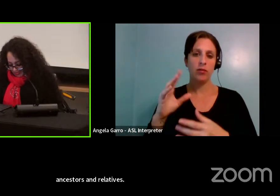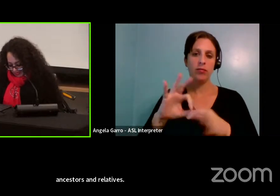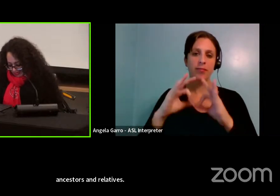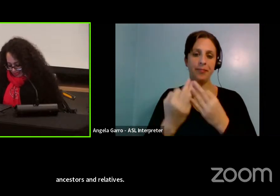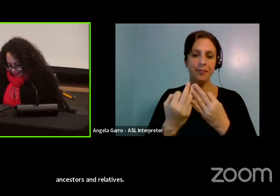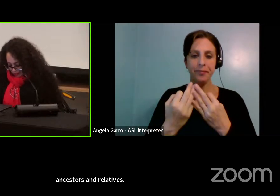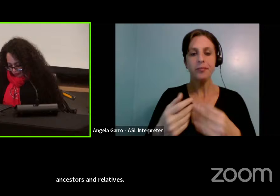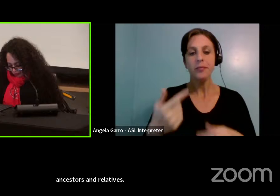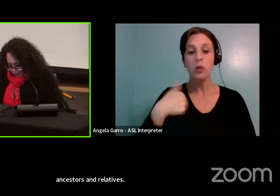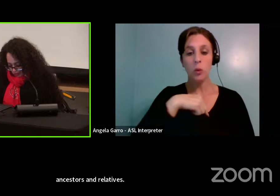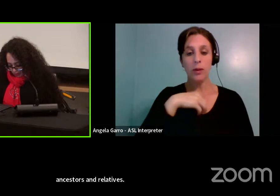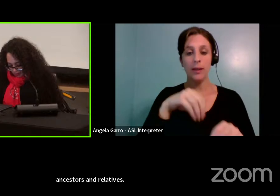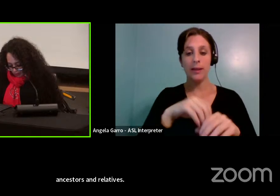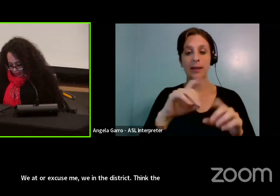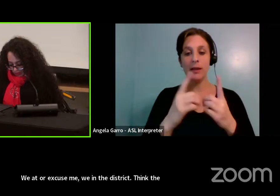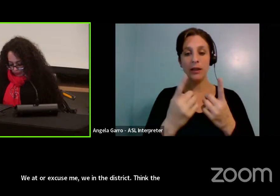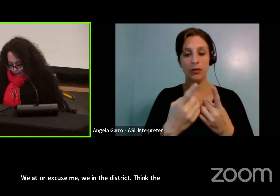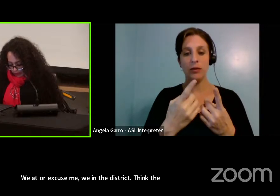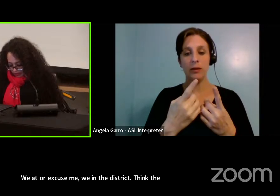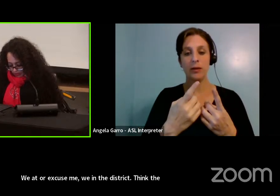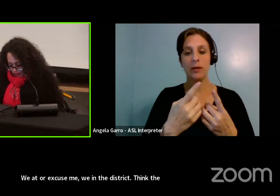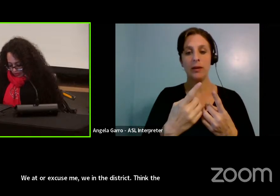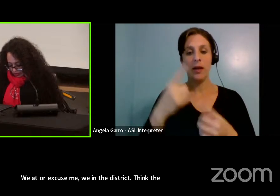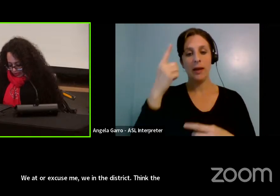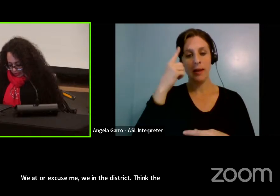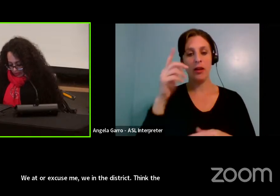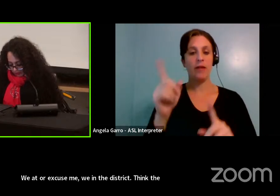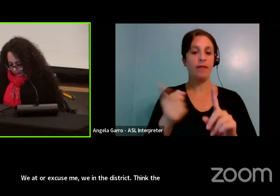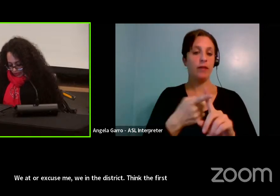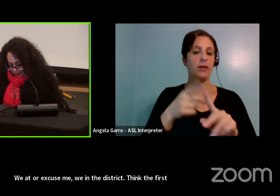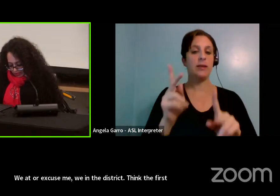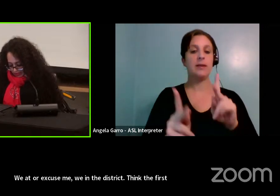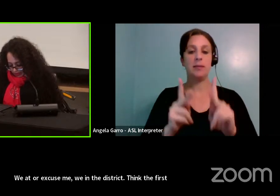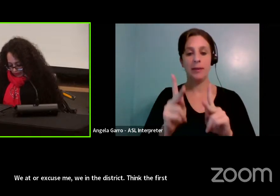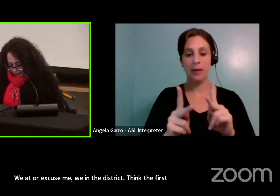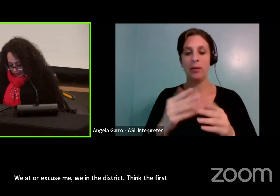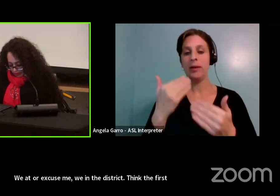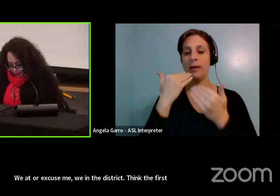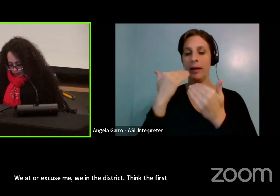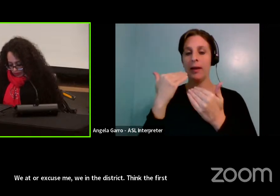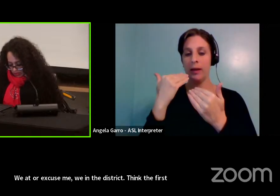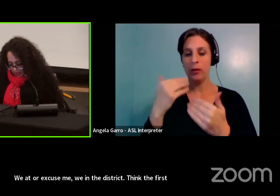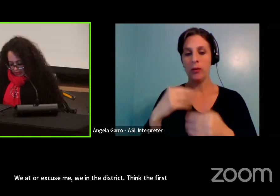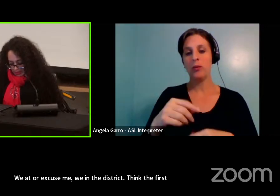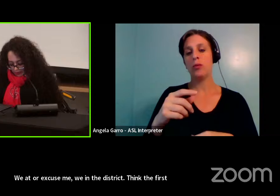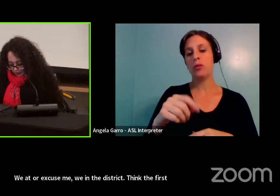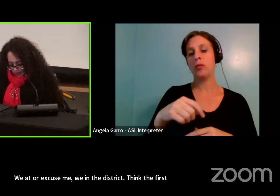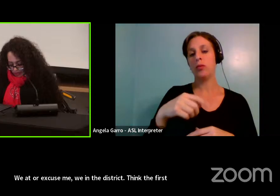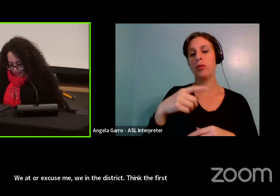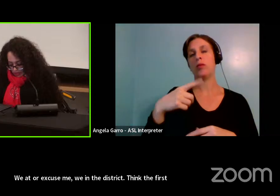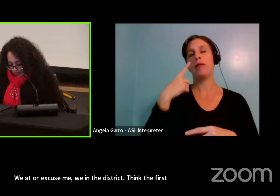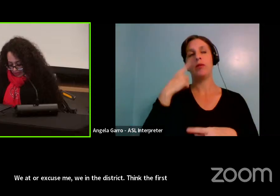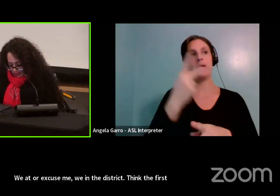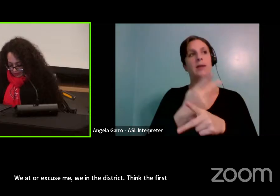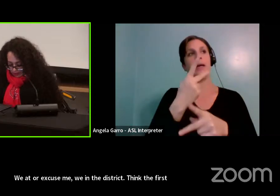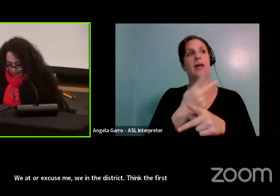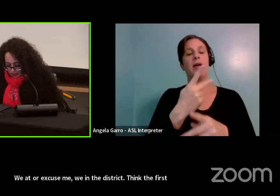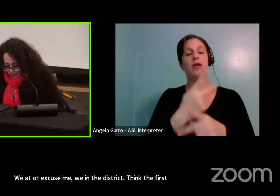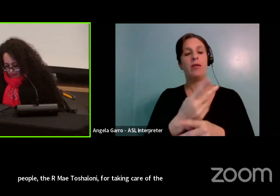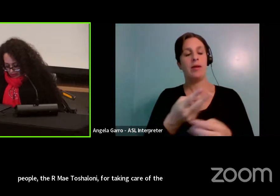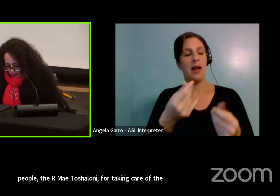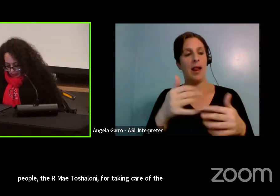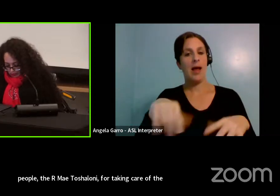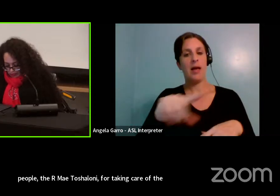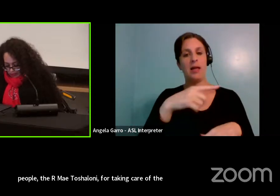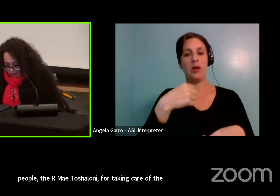district thank the first people, the Ramaytush Ohlone, for taking care of the land we use now for education and